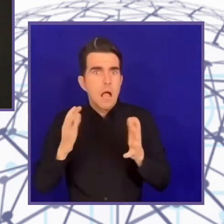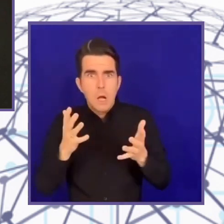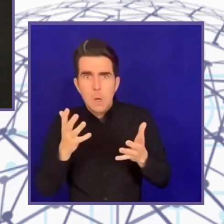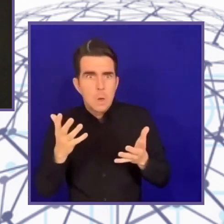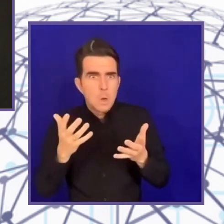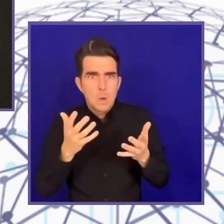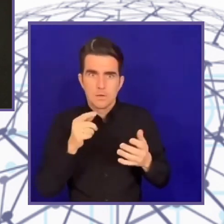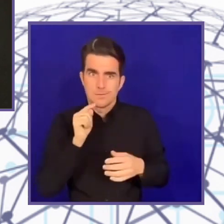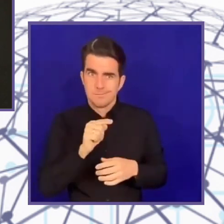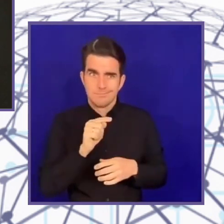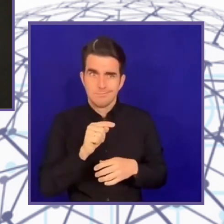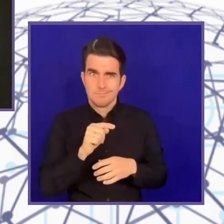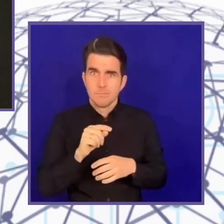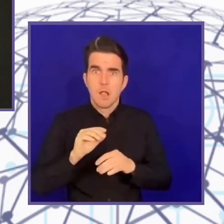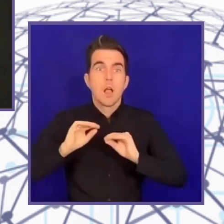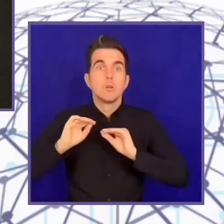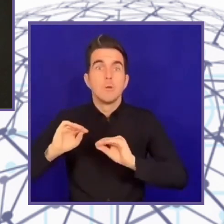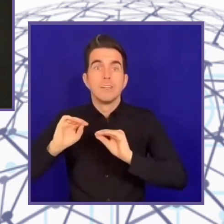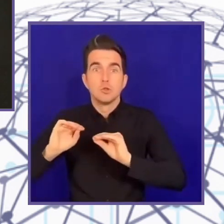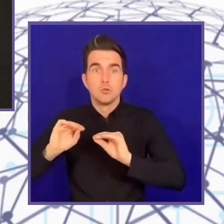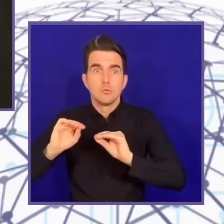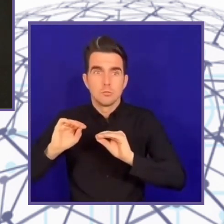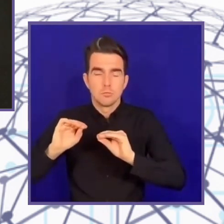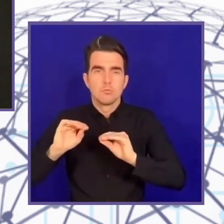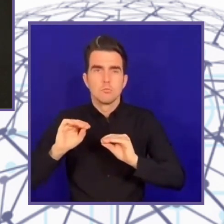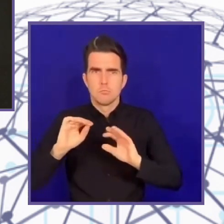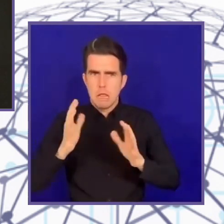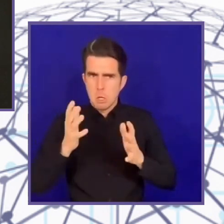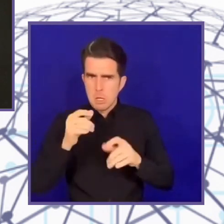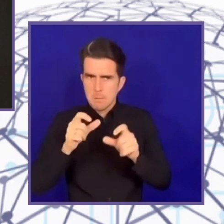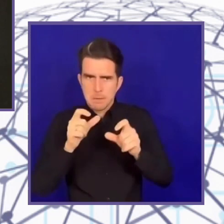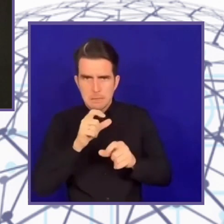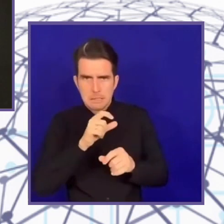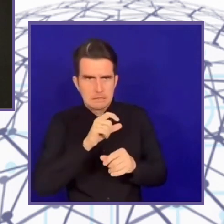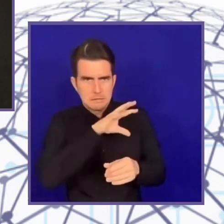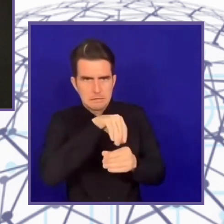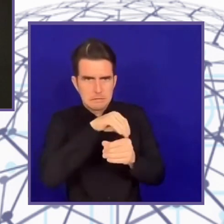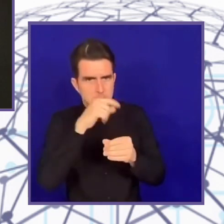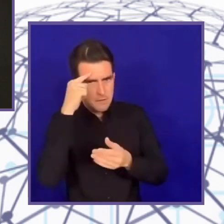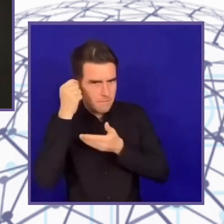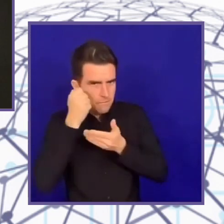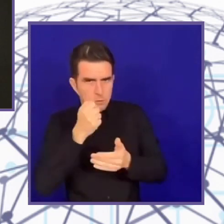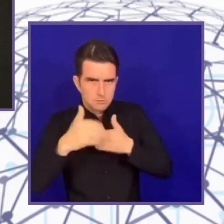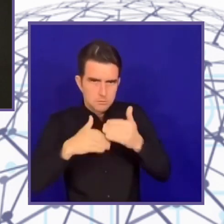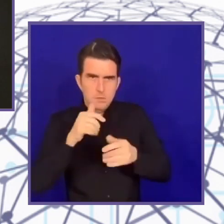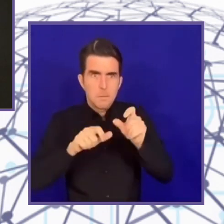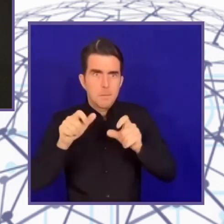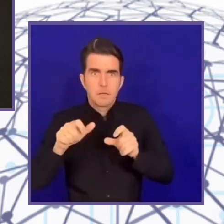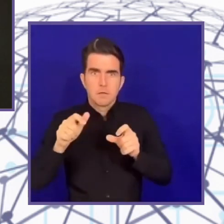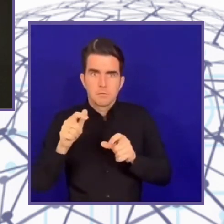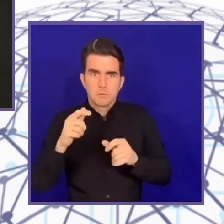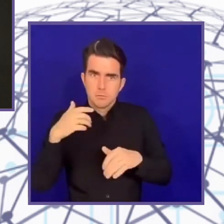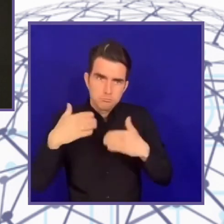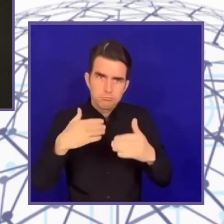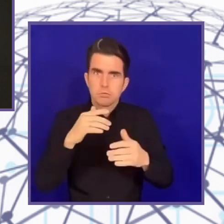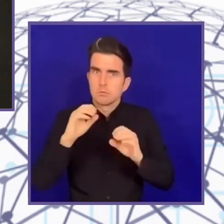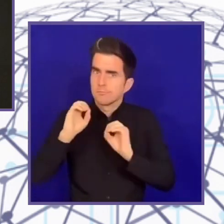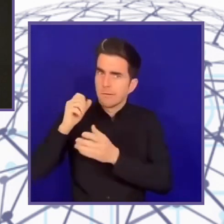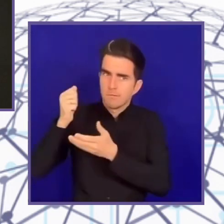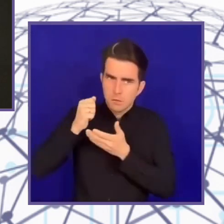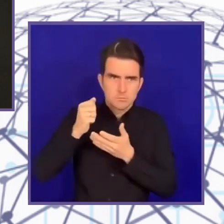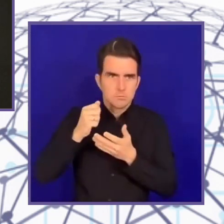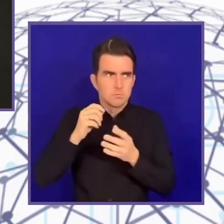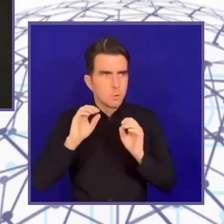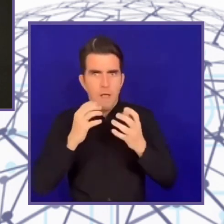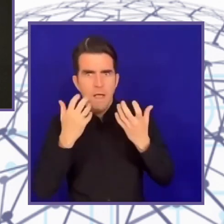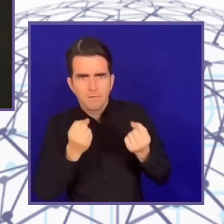exist? So two things. The funding is coming into GDI Hub, which is a social business based in the UK, but it very much